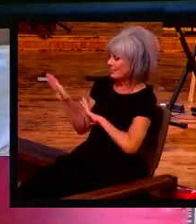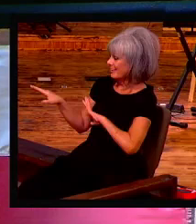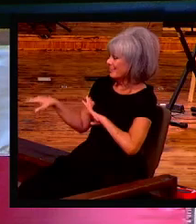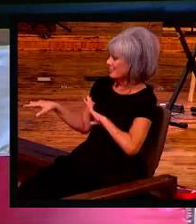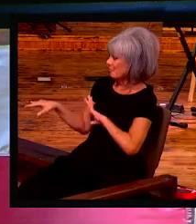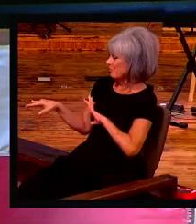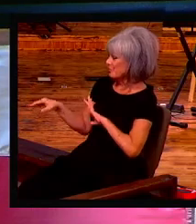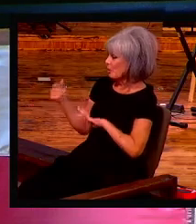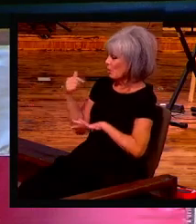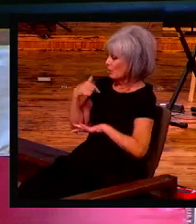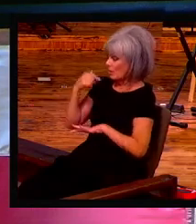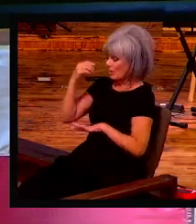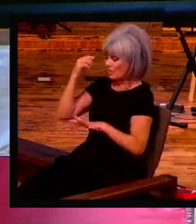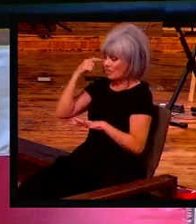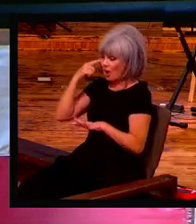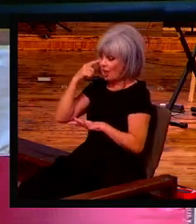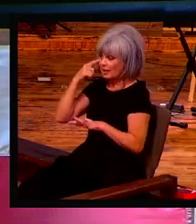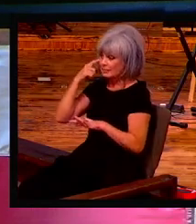the delivery was going to happen.